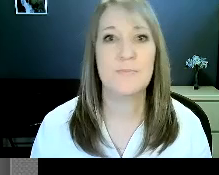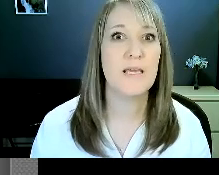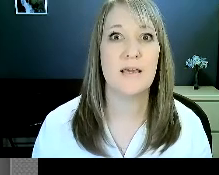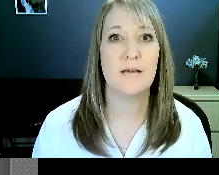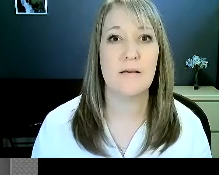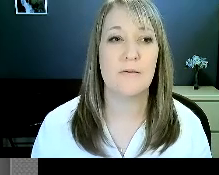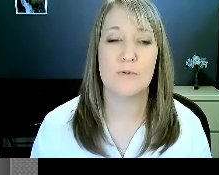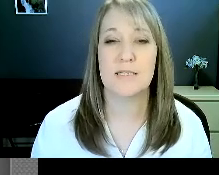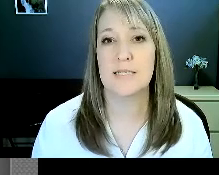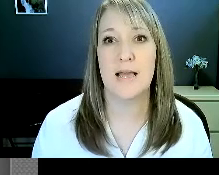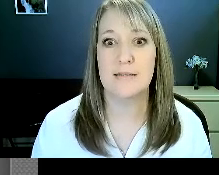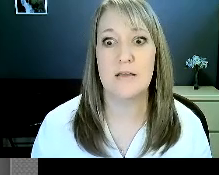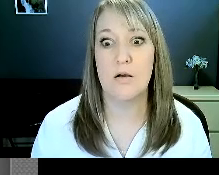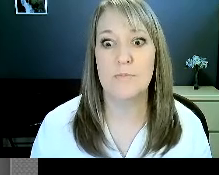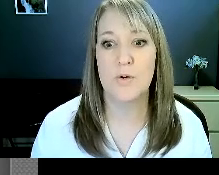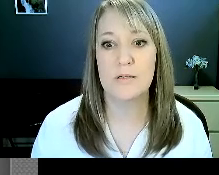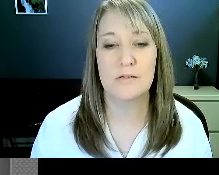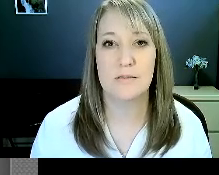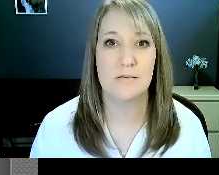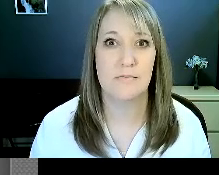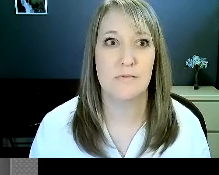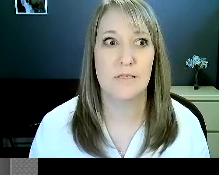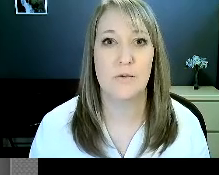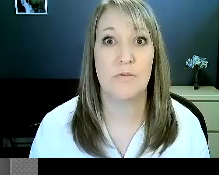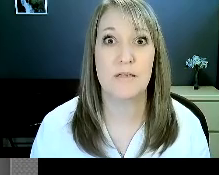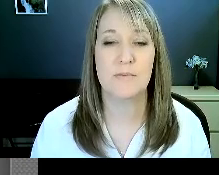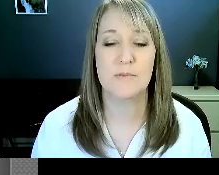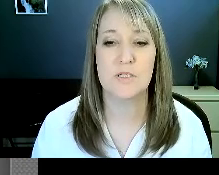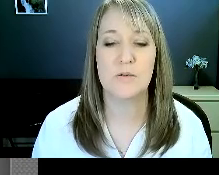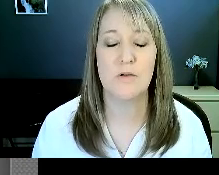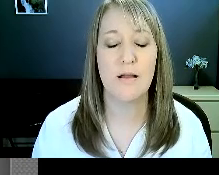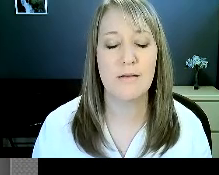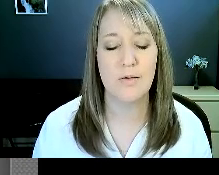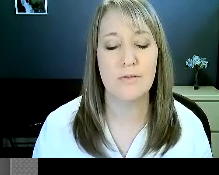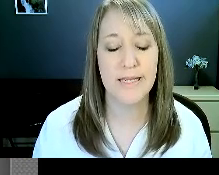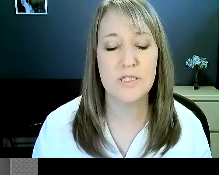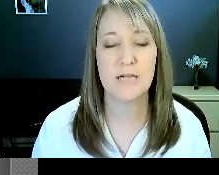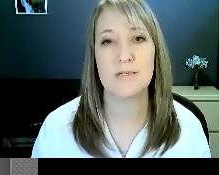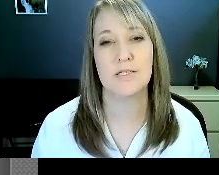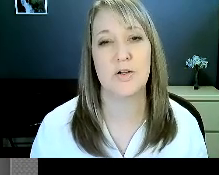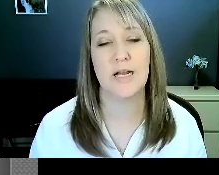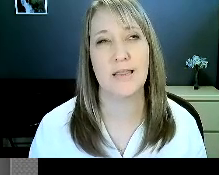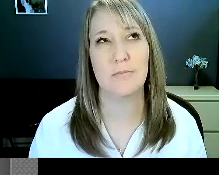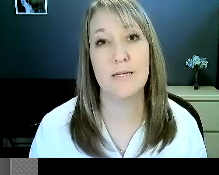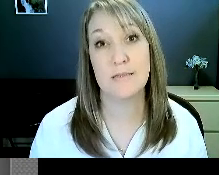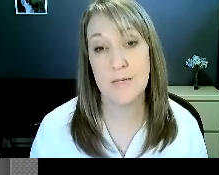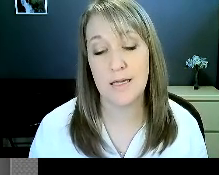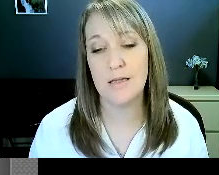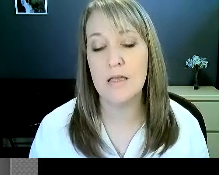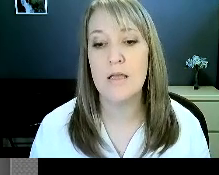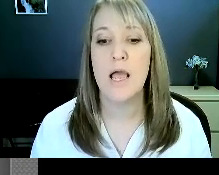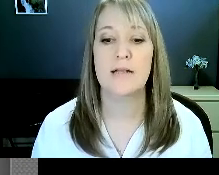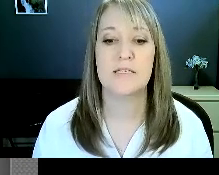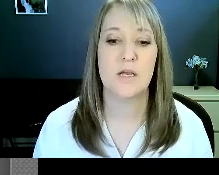And speaking was looked at as the all important, thing to be able to do, not, language acquisition or anything, but